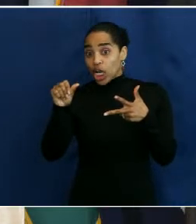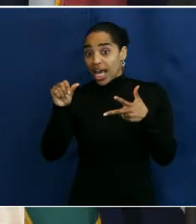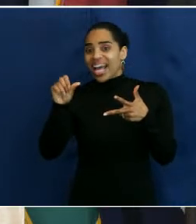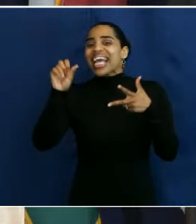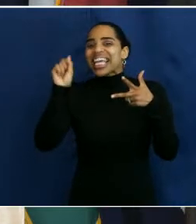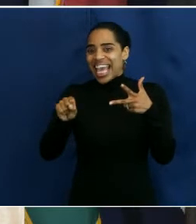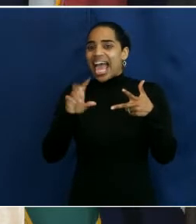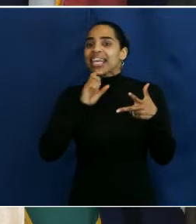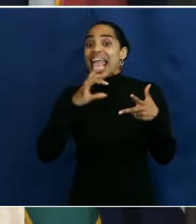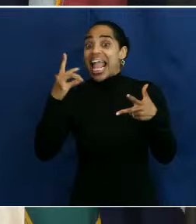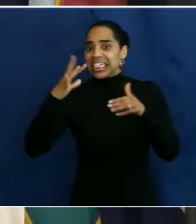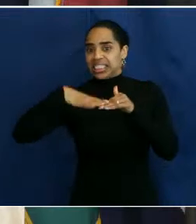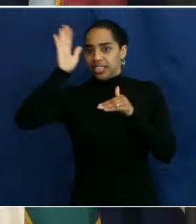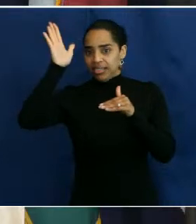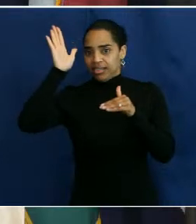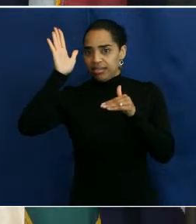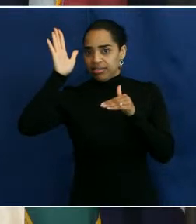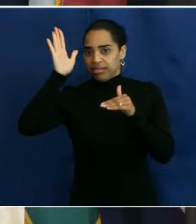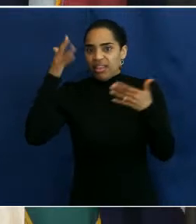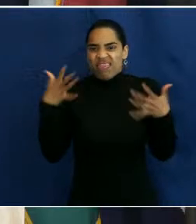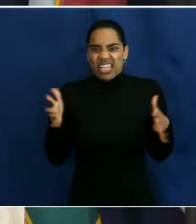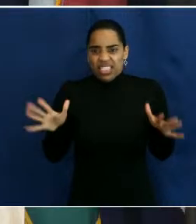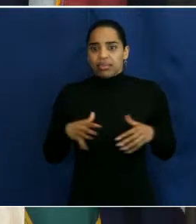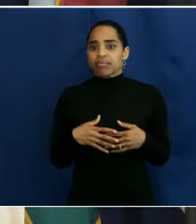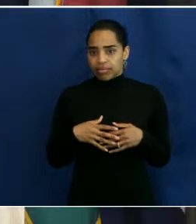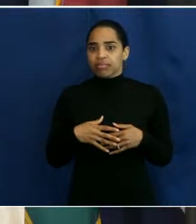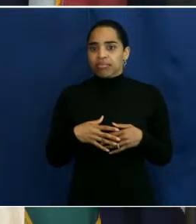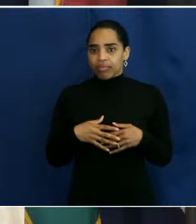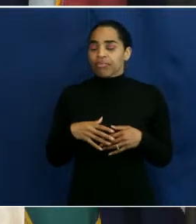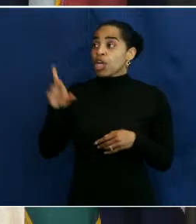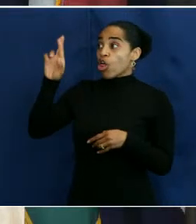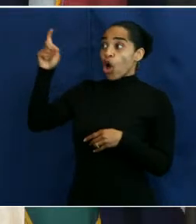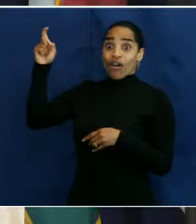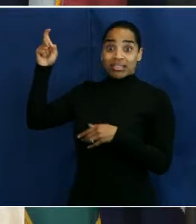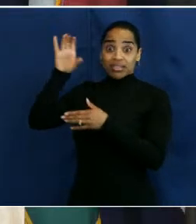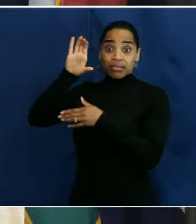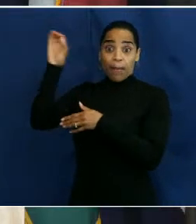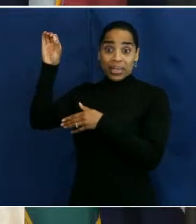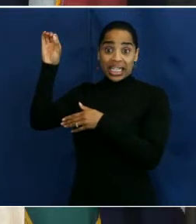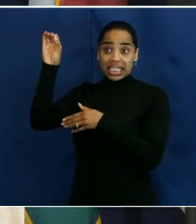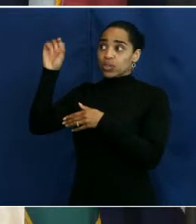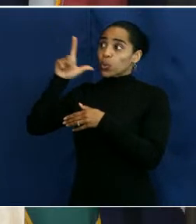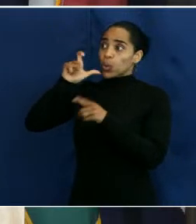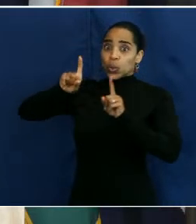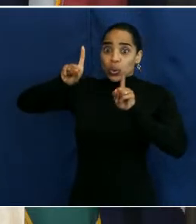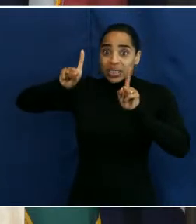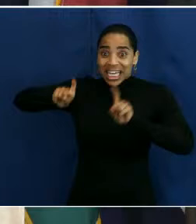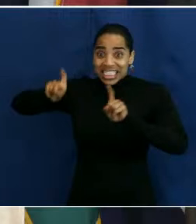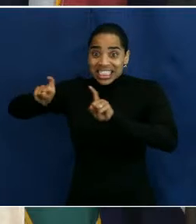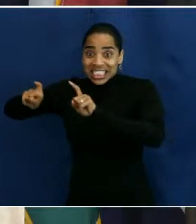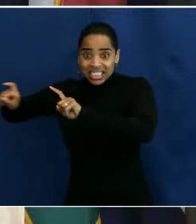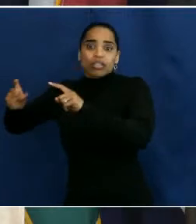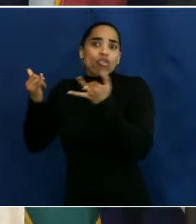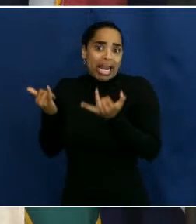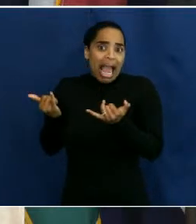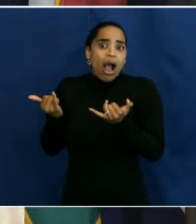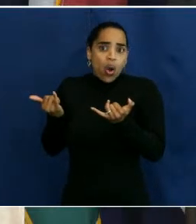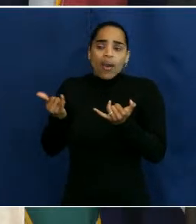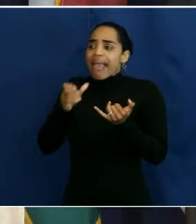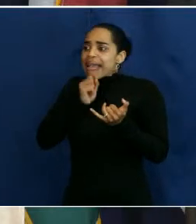for 18 years of age and older. The pharmaceutical companies are going through conducting trials right